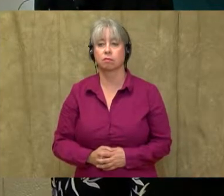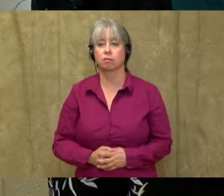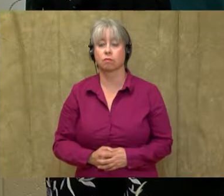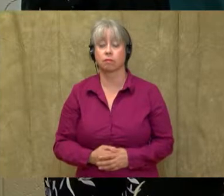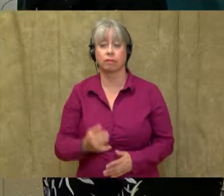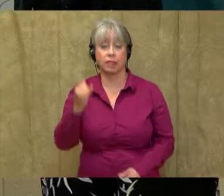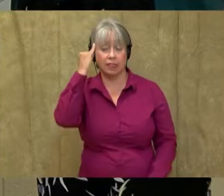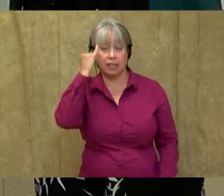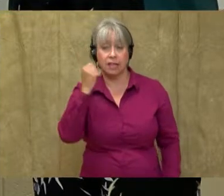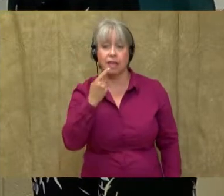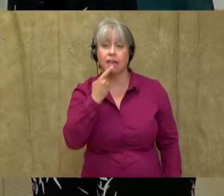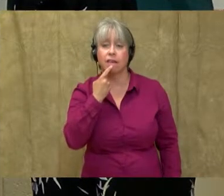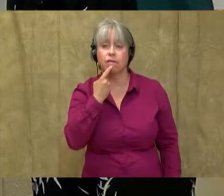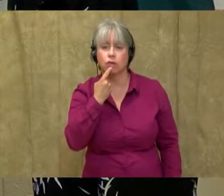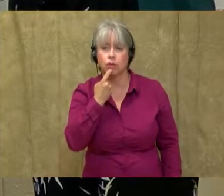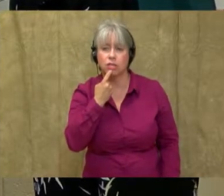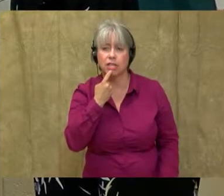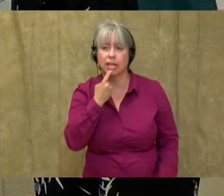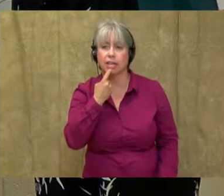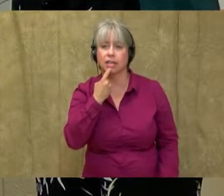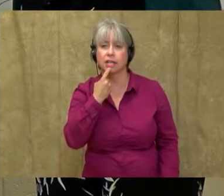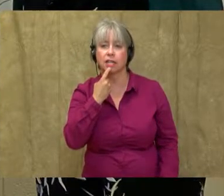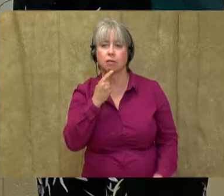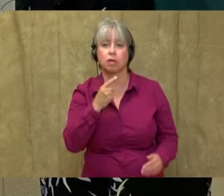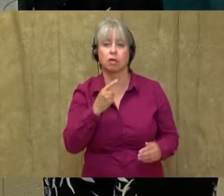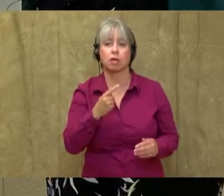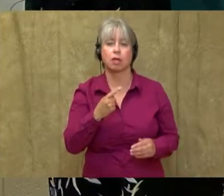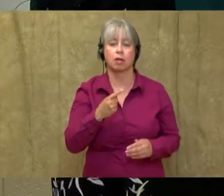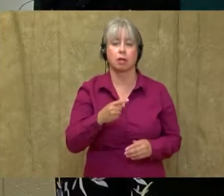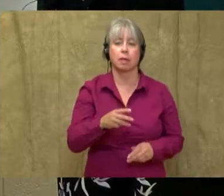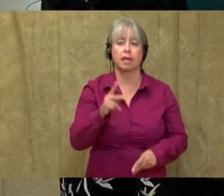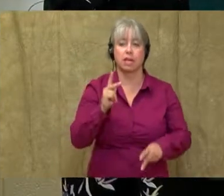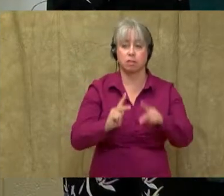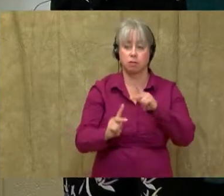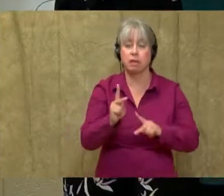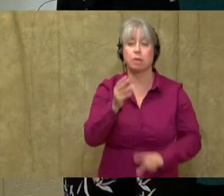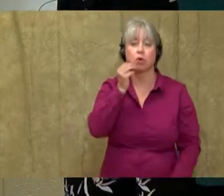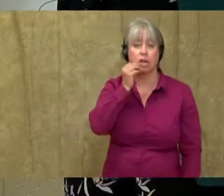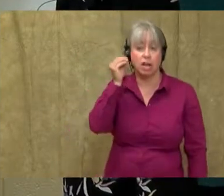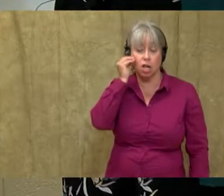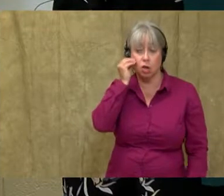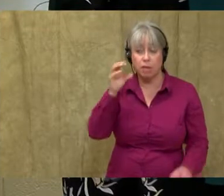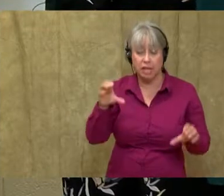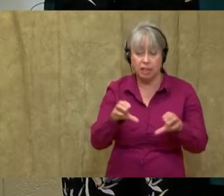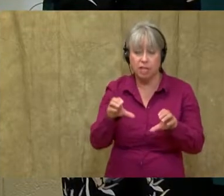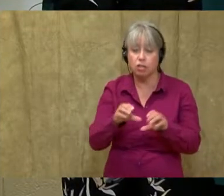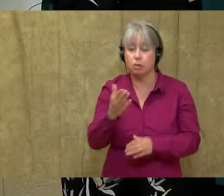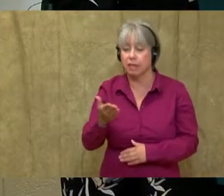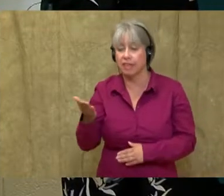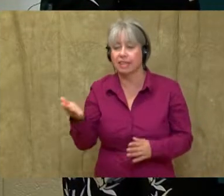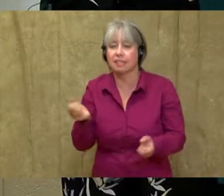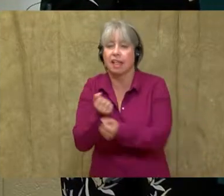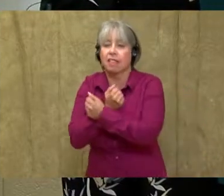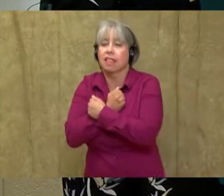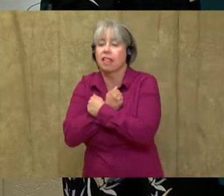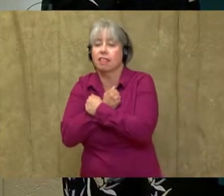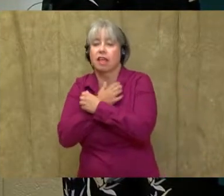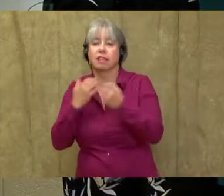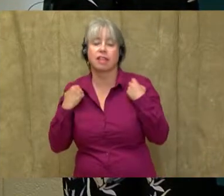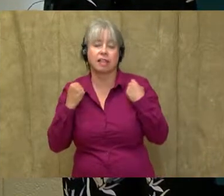If you're saying that you think the author is pointing out how because people are at home and they're doing things that they love, they're being able to heal their minds